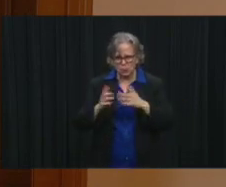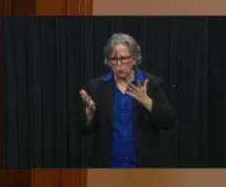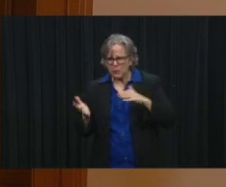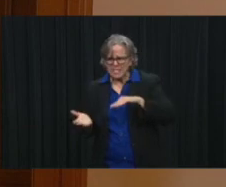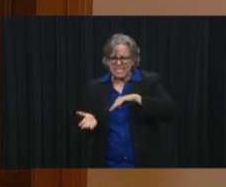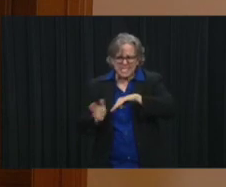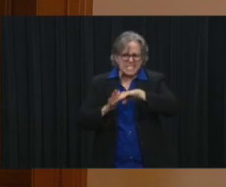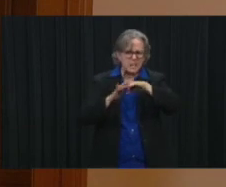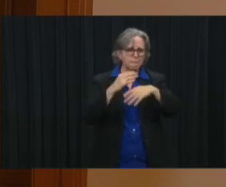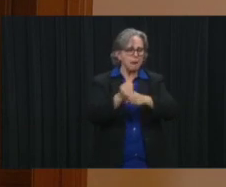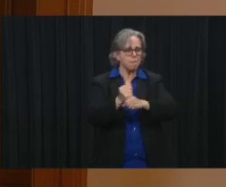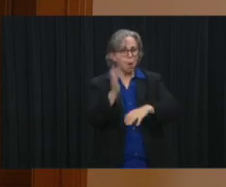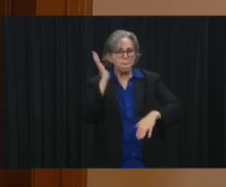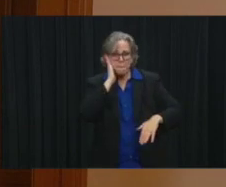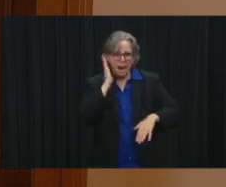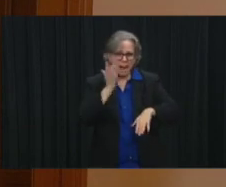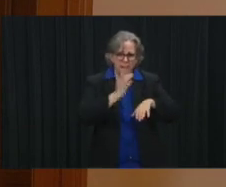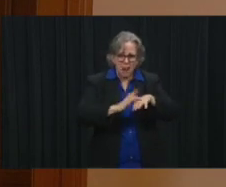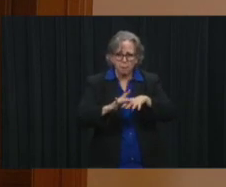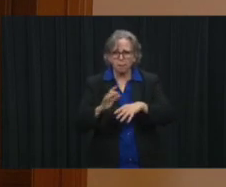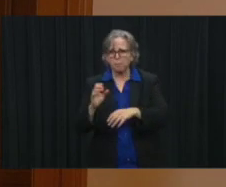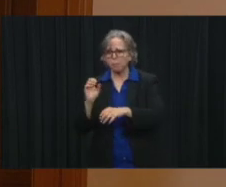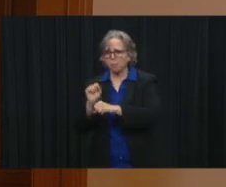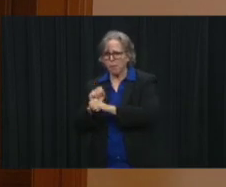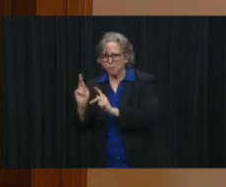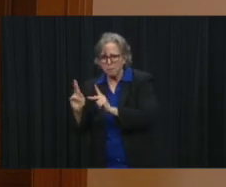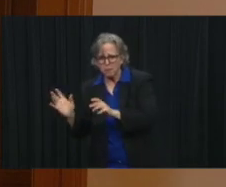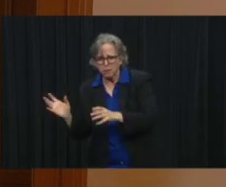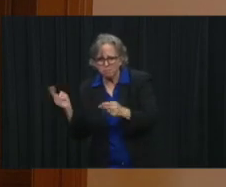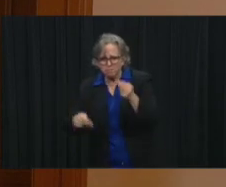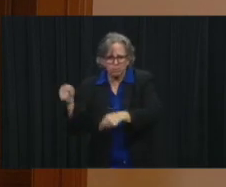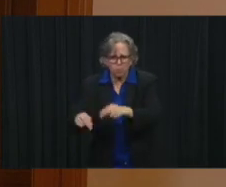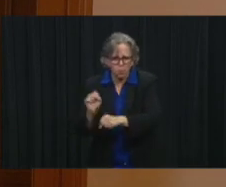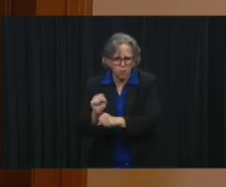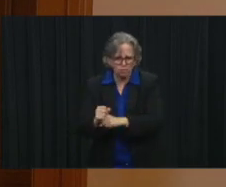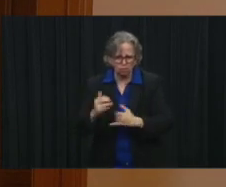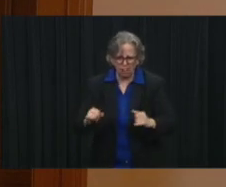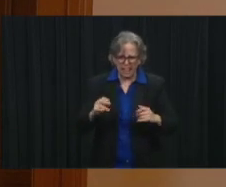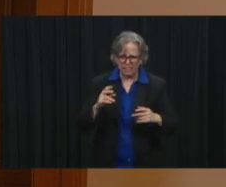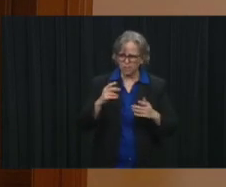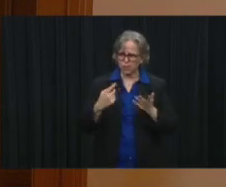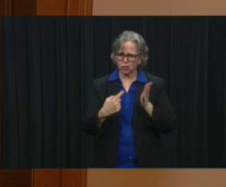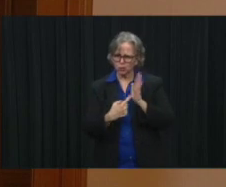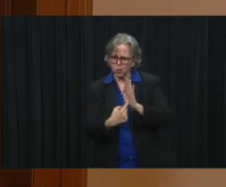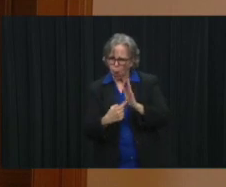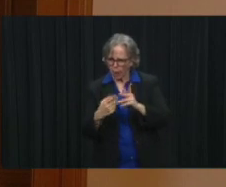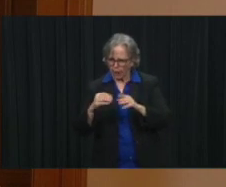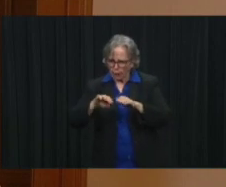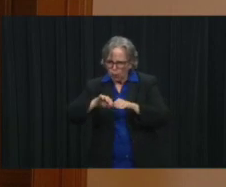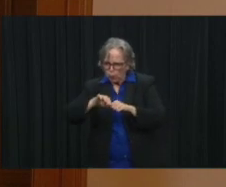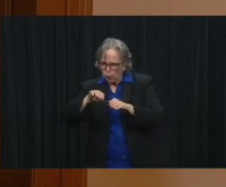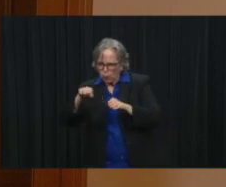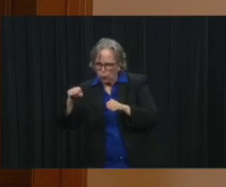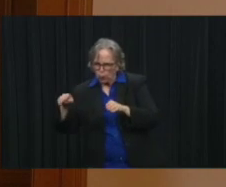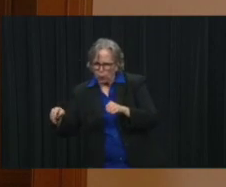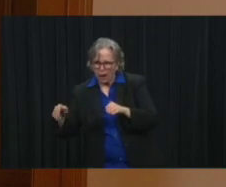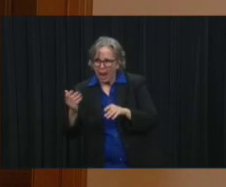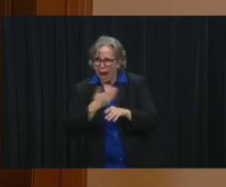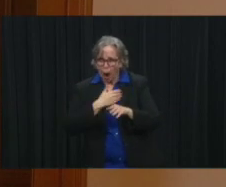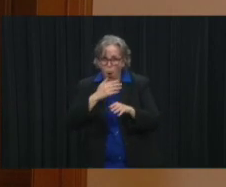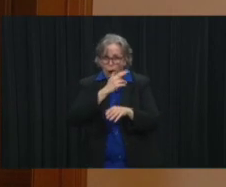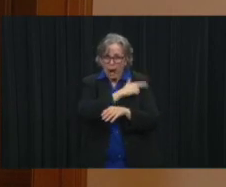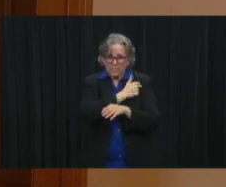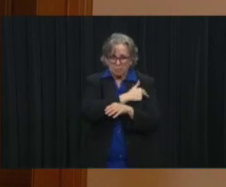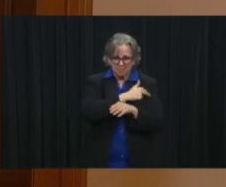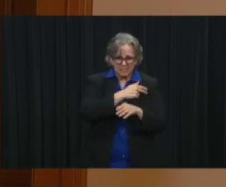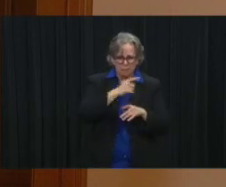a little more steady, you know, our hospital capacity pre-existing is at about a third of that. It would have been